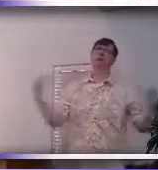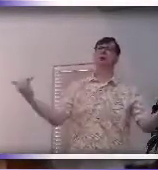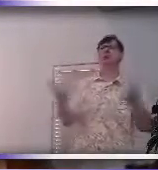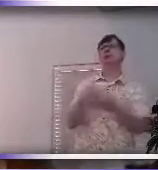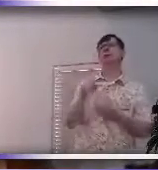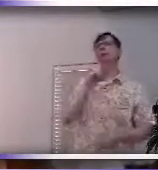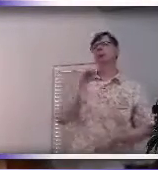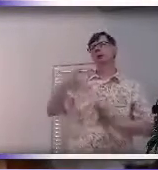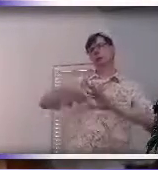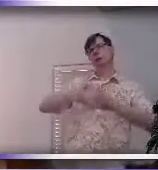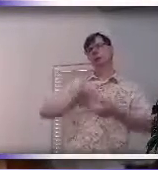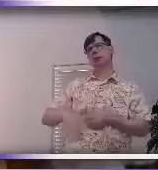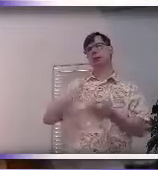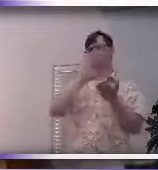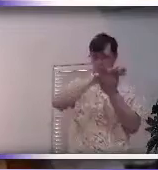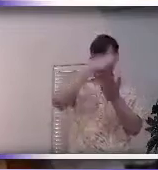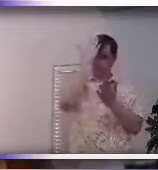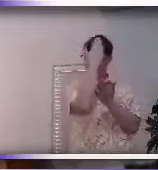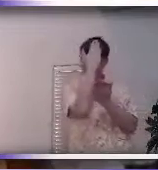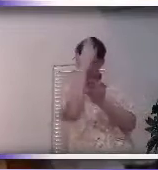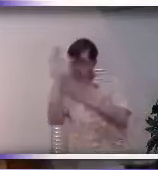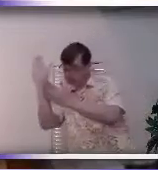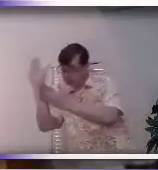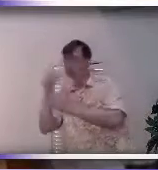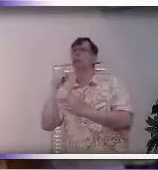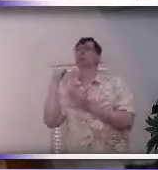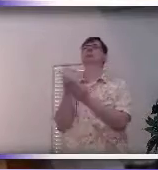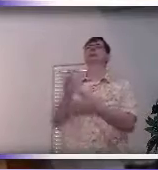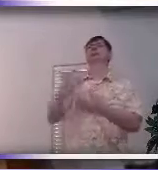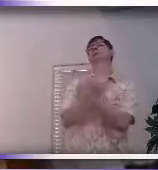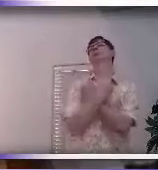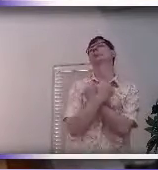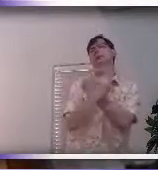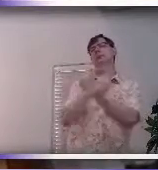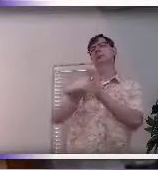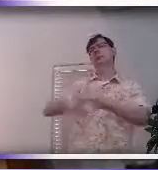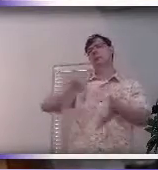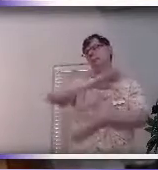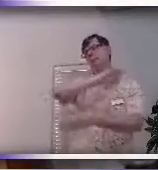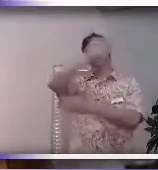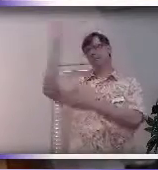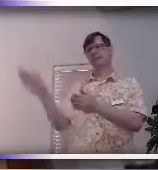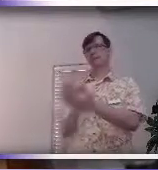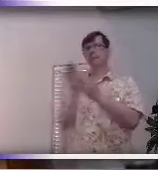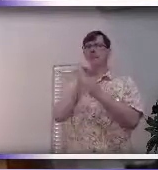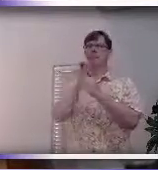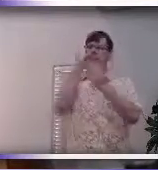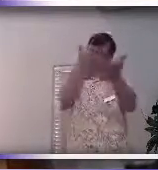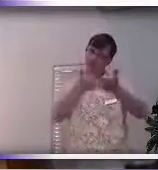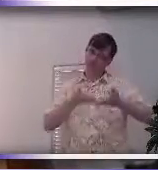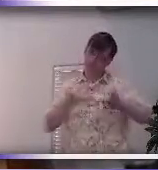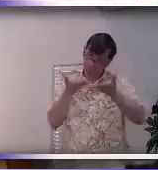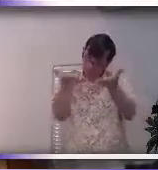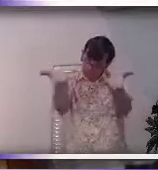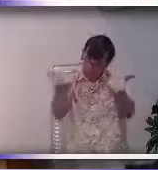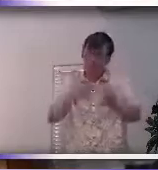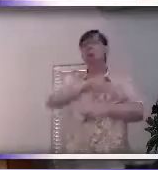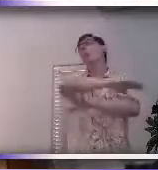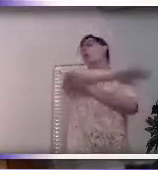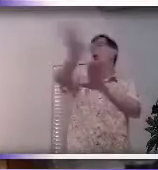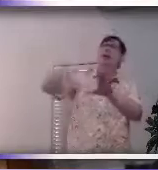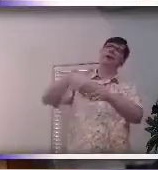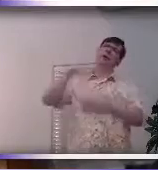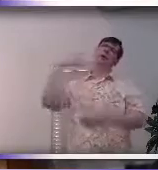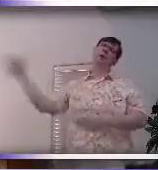have with the person in the mirror. That loving, that perfect, that accepting of all that we